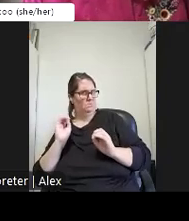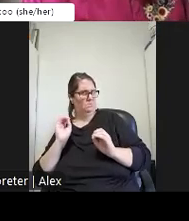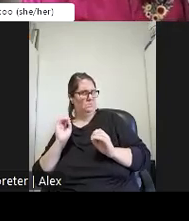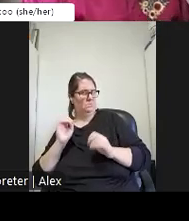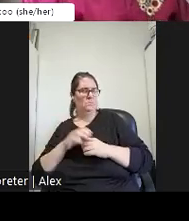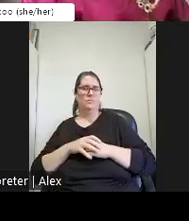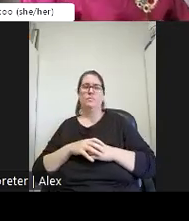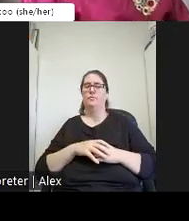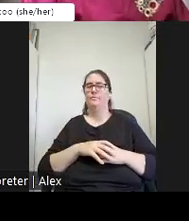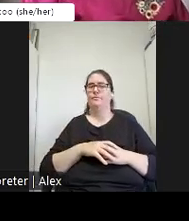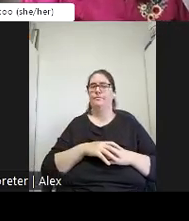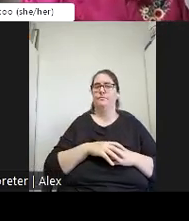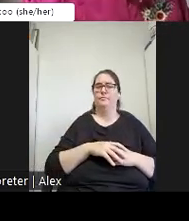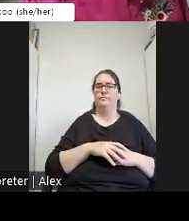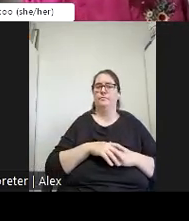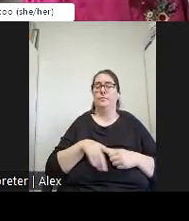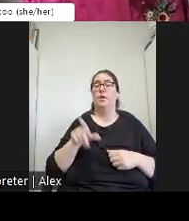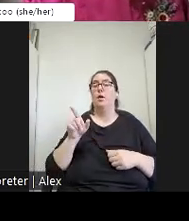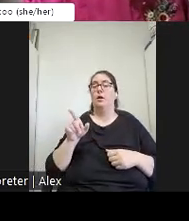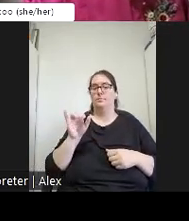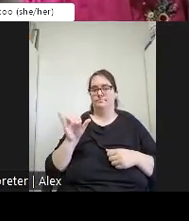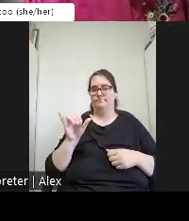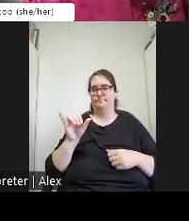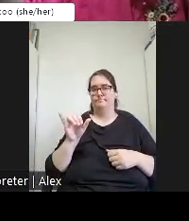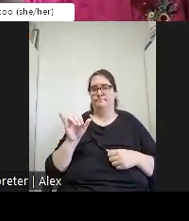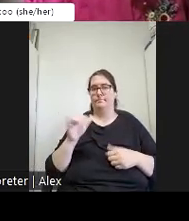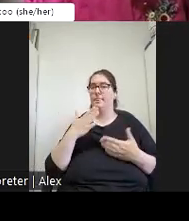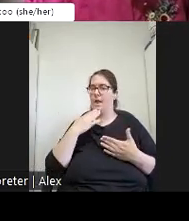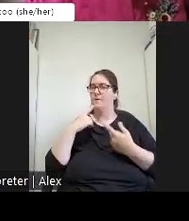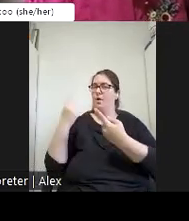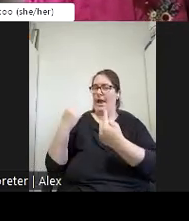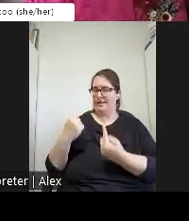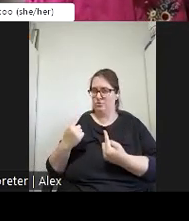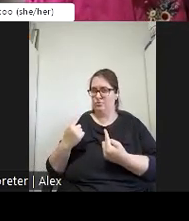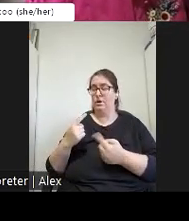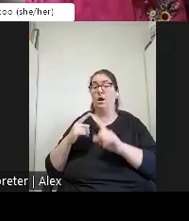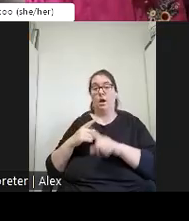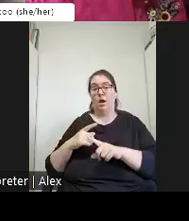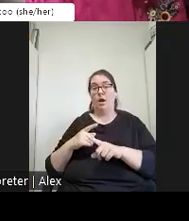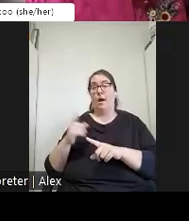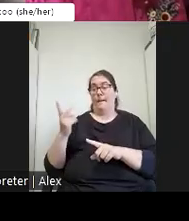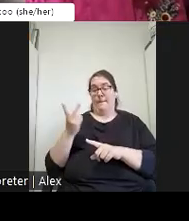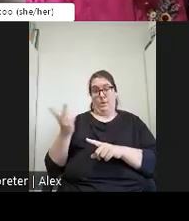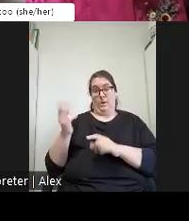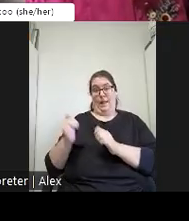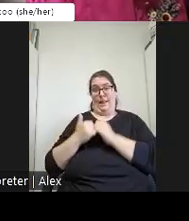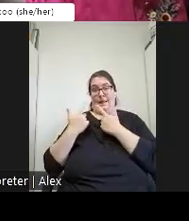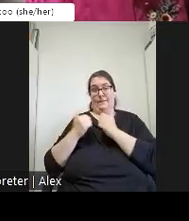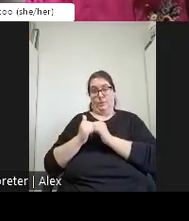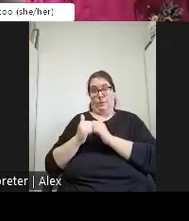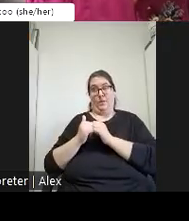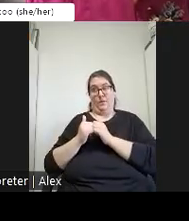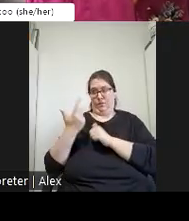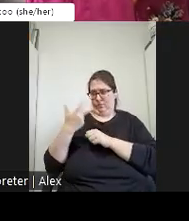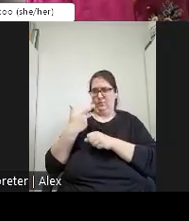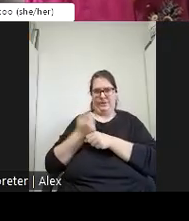Okay. Hey, thank you so much for answering these questions so far. Now, since you've been living together for some time,